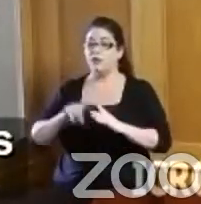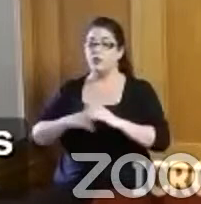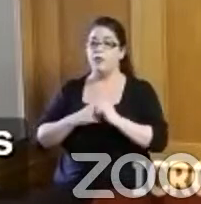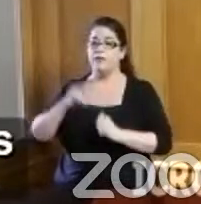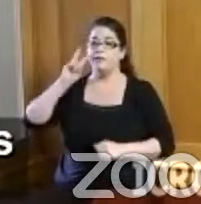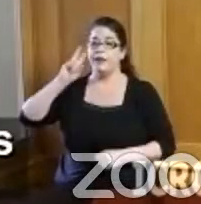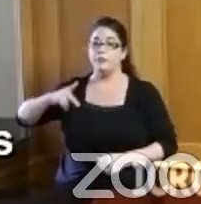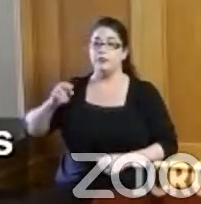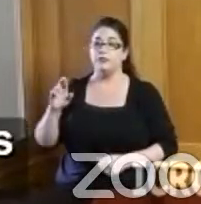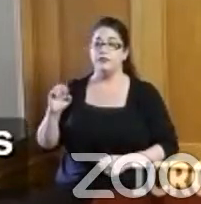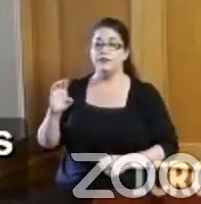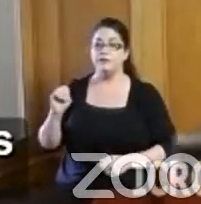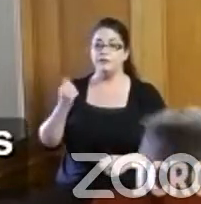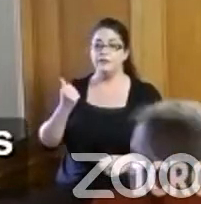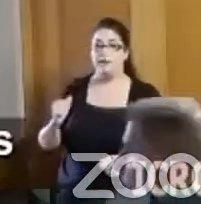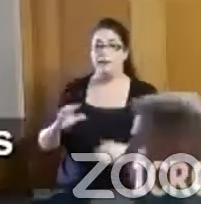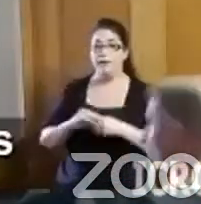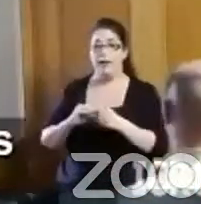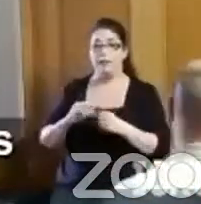any comments or motions.